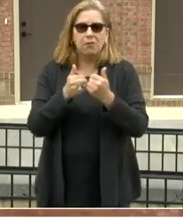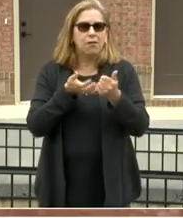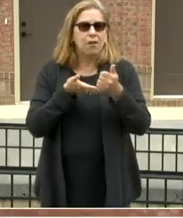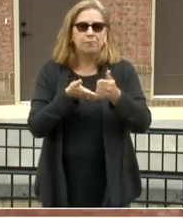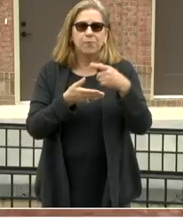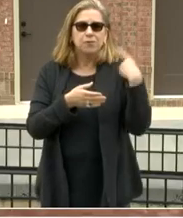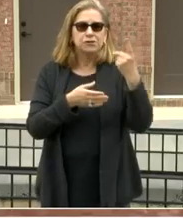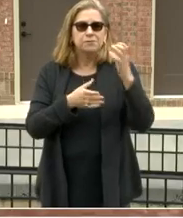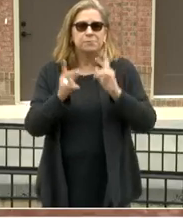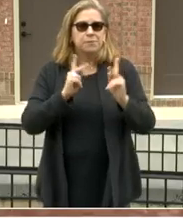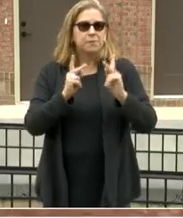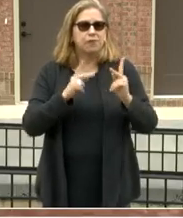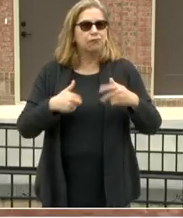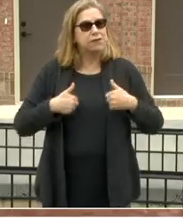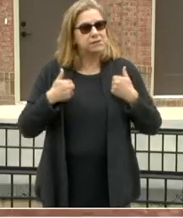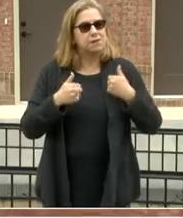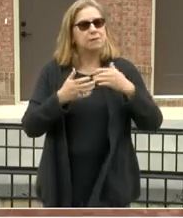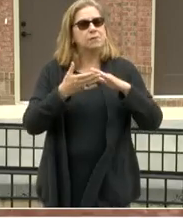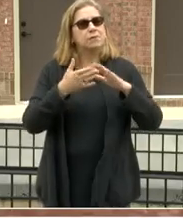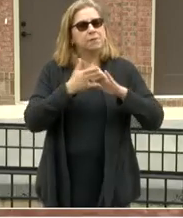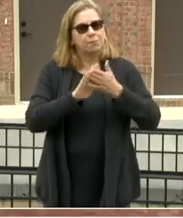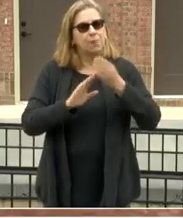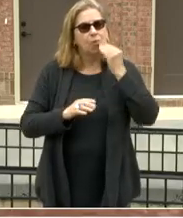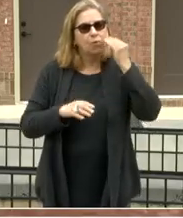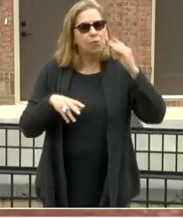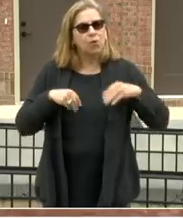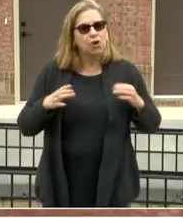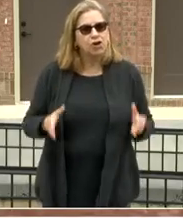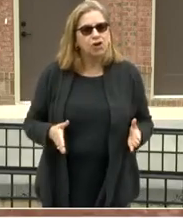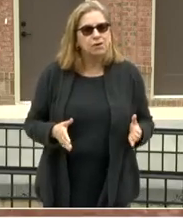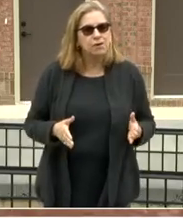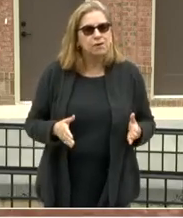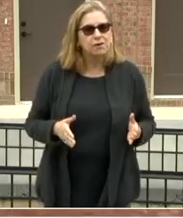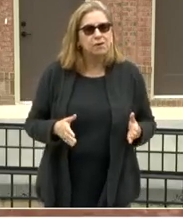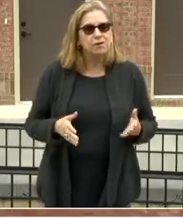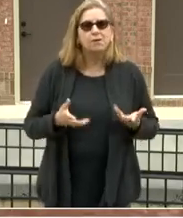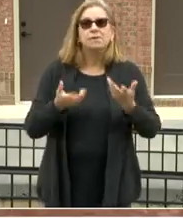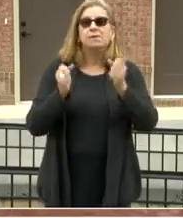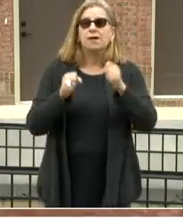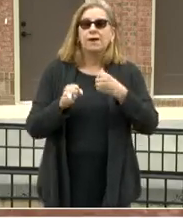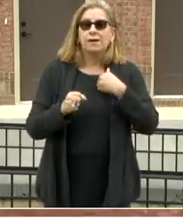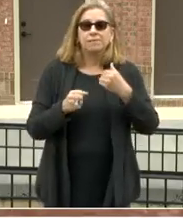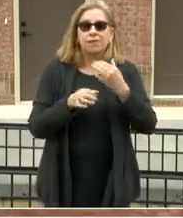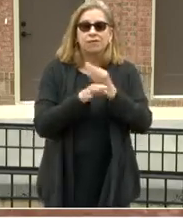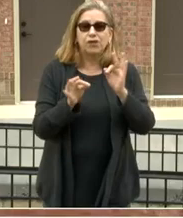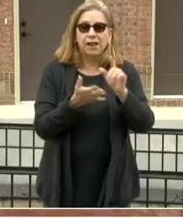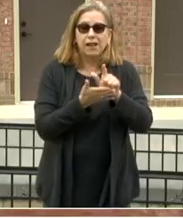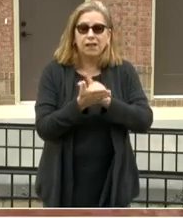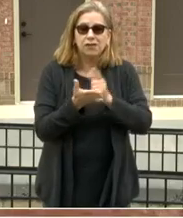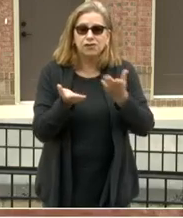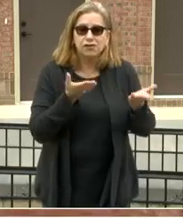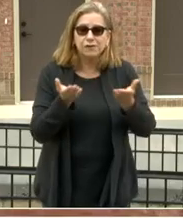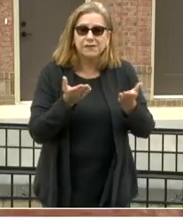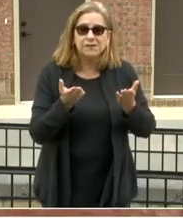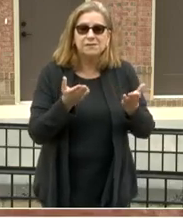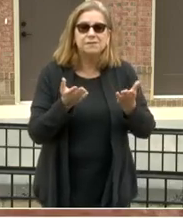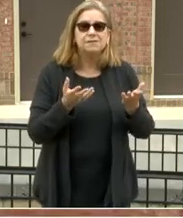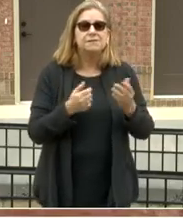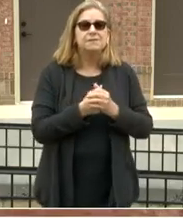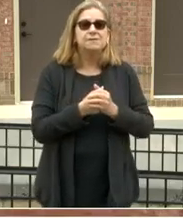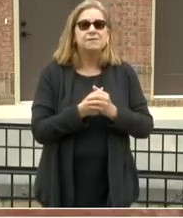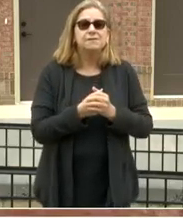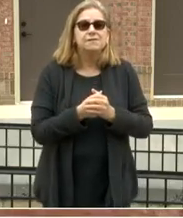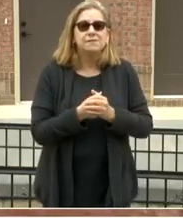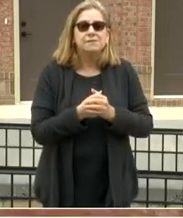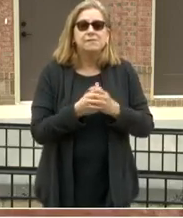more Washingtonians to have legal services that will allow them to make sure that they can keep their homes